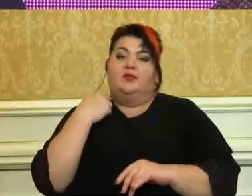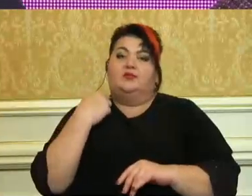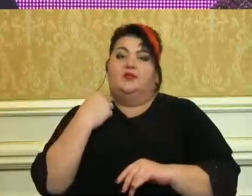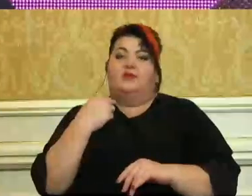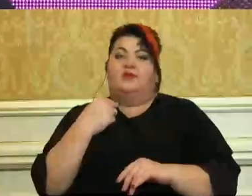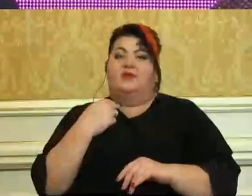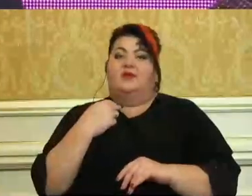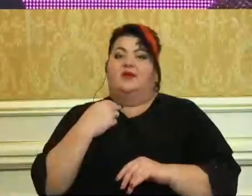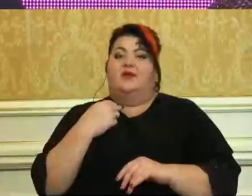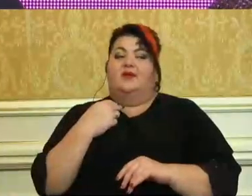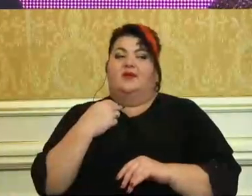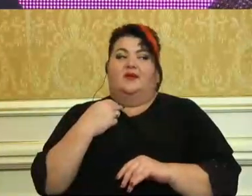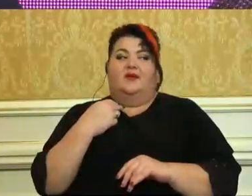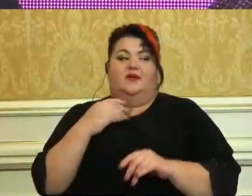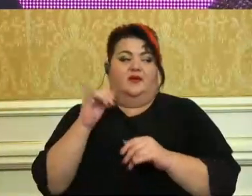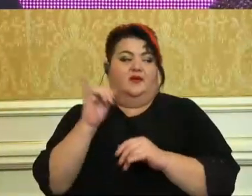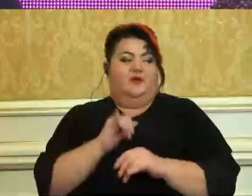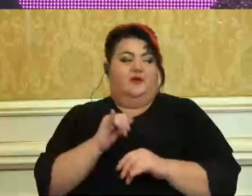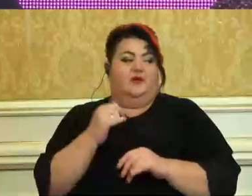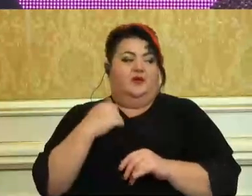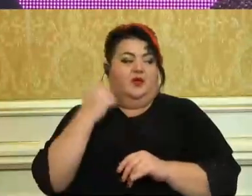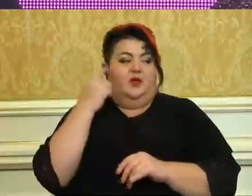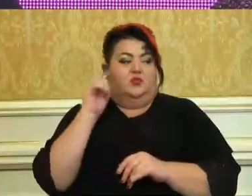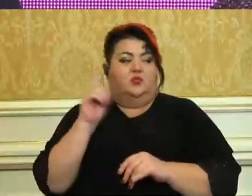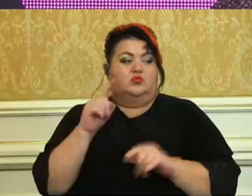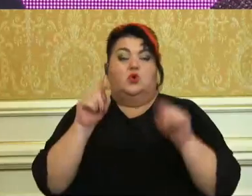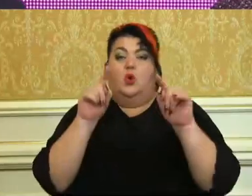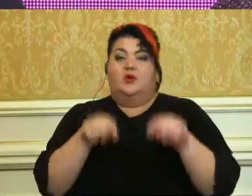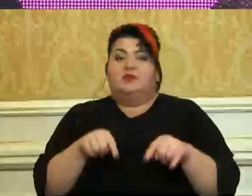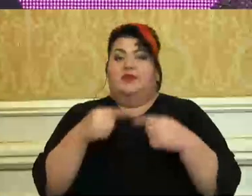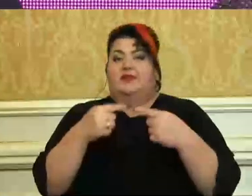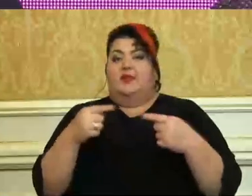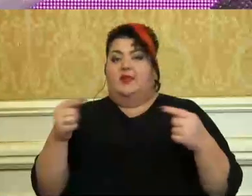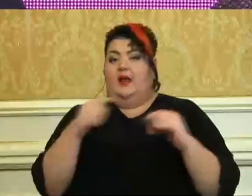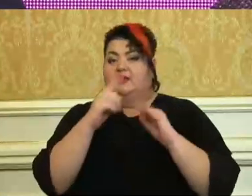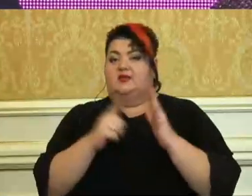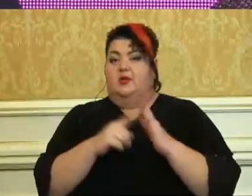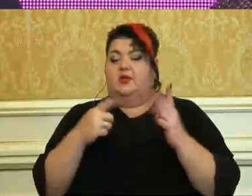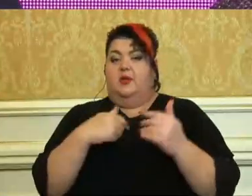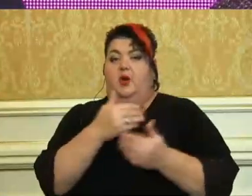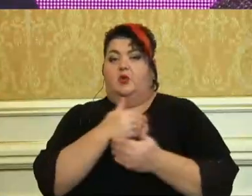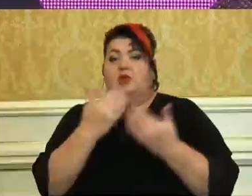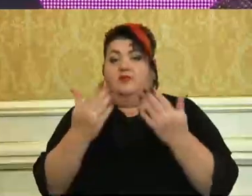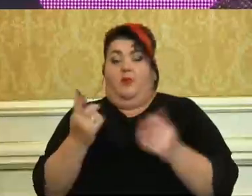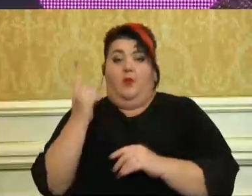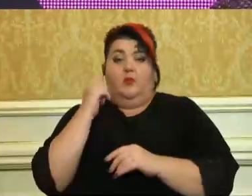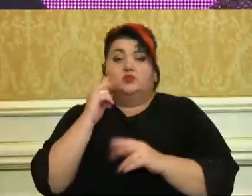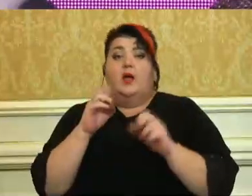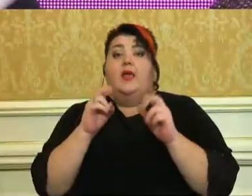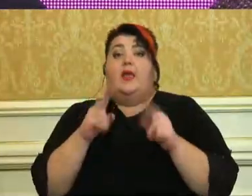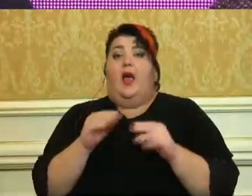And I say speech, and that's a brilliant speech you've done so well. If you would like to